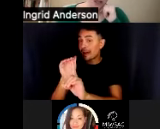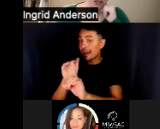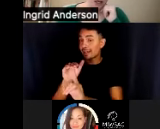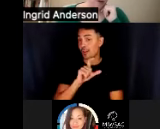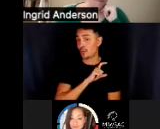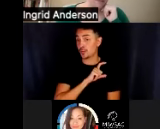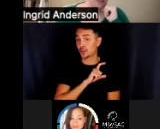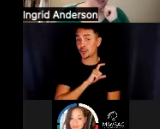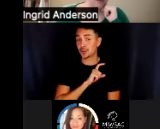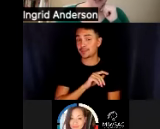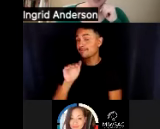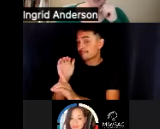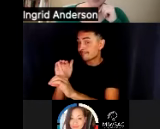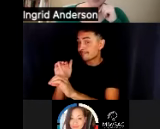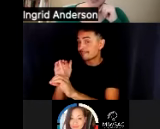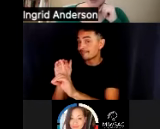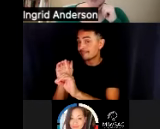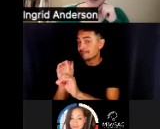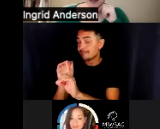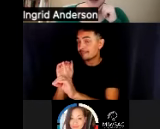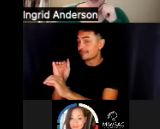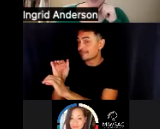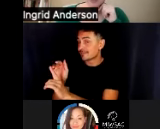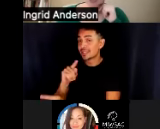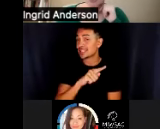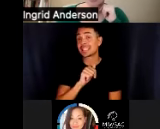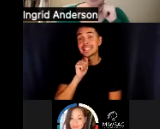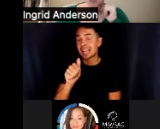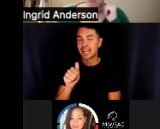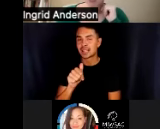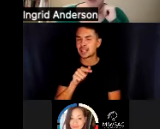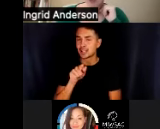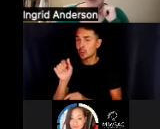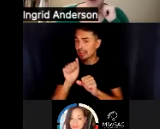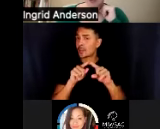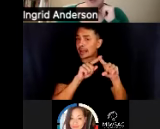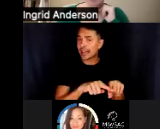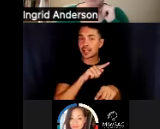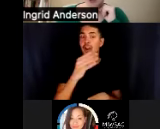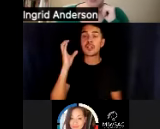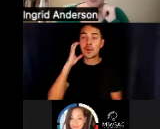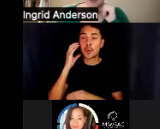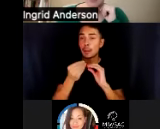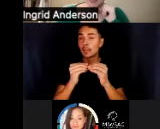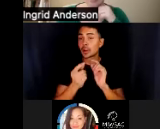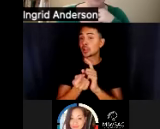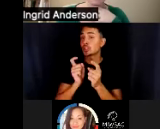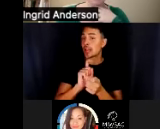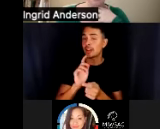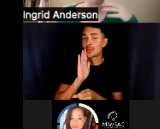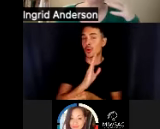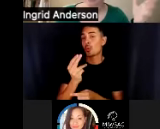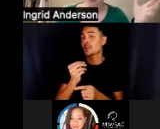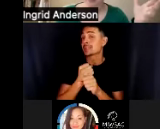officer, like she's not unreliable. She just needed to change her phone number for her own safety.